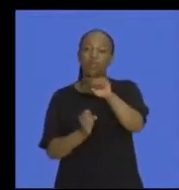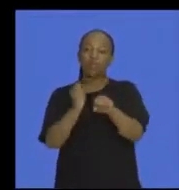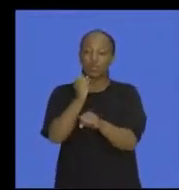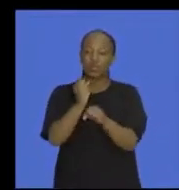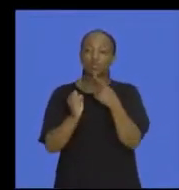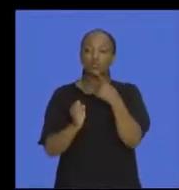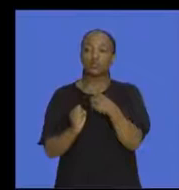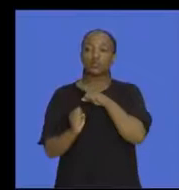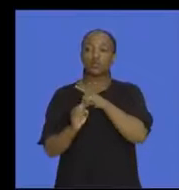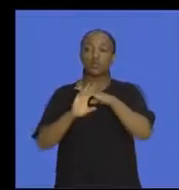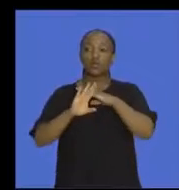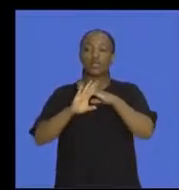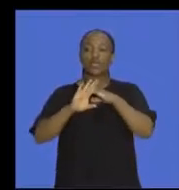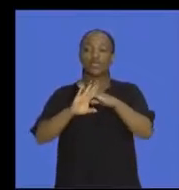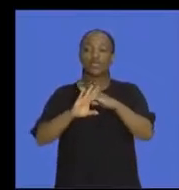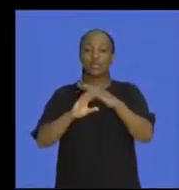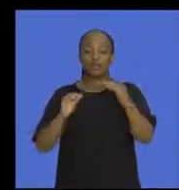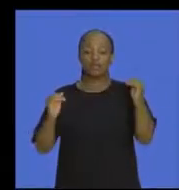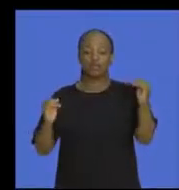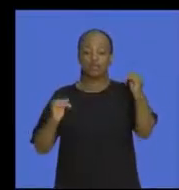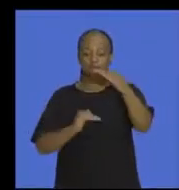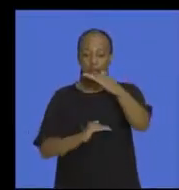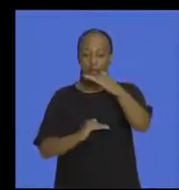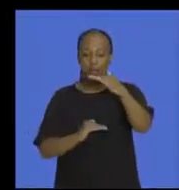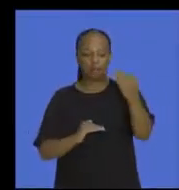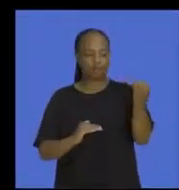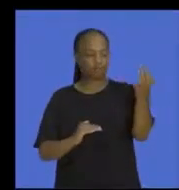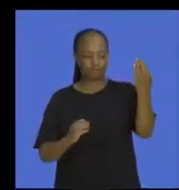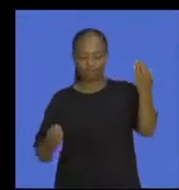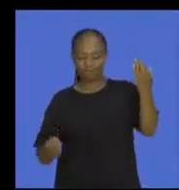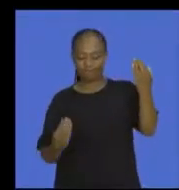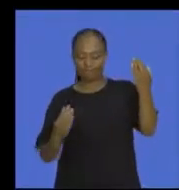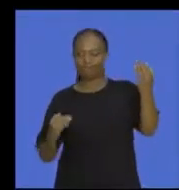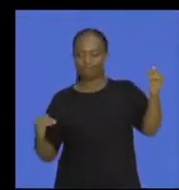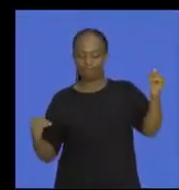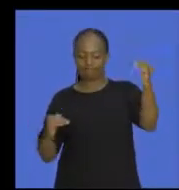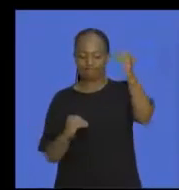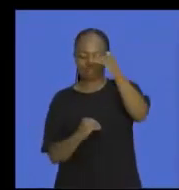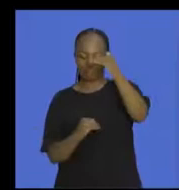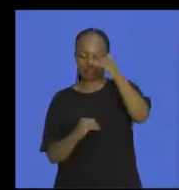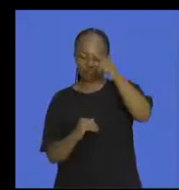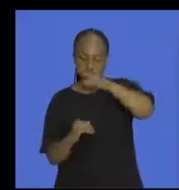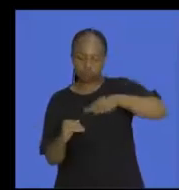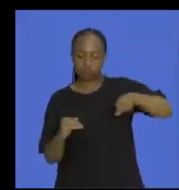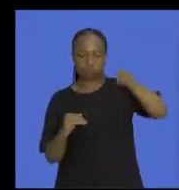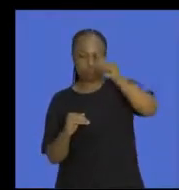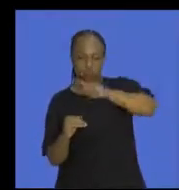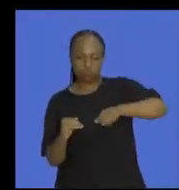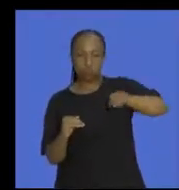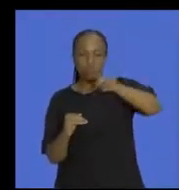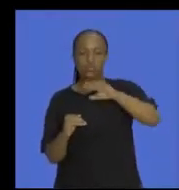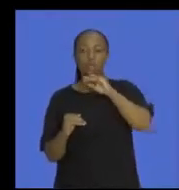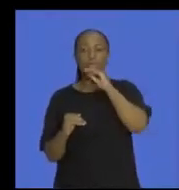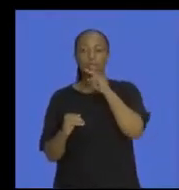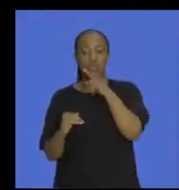conclusions? When resistors are connected in parallel, okay, we know that the voltage remains constant. That's